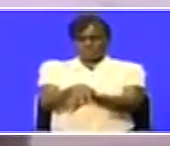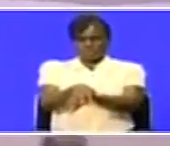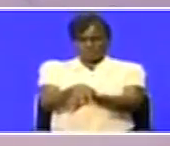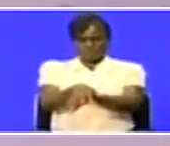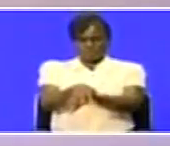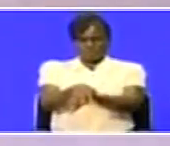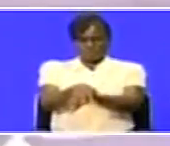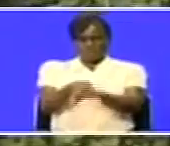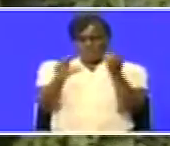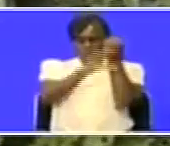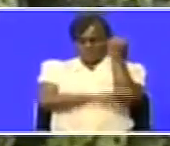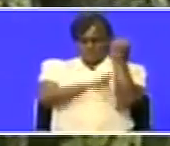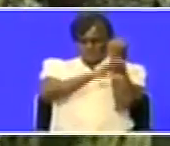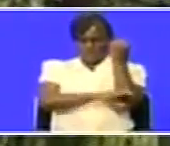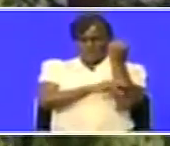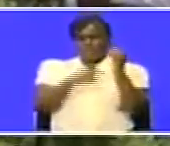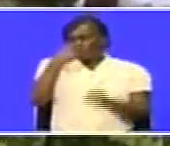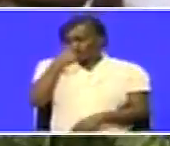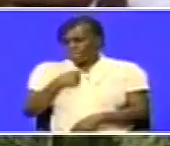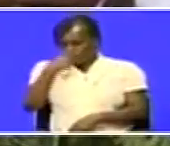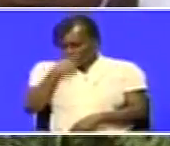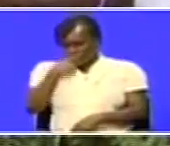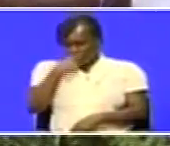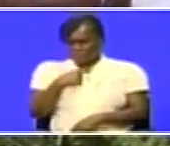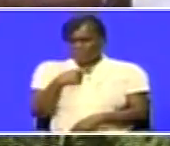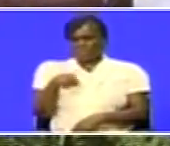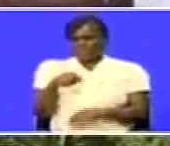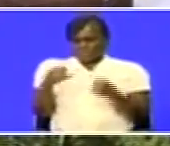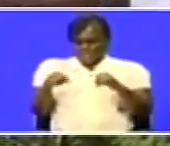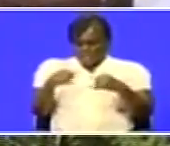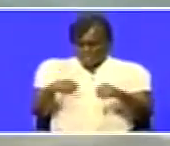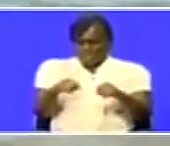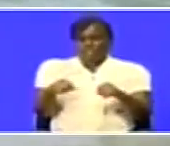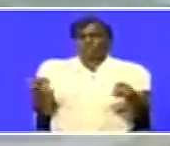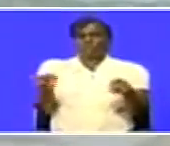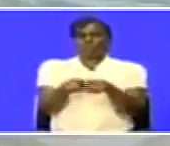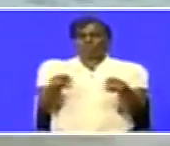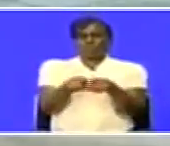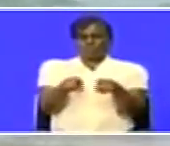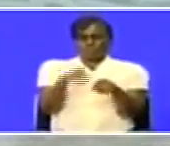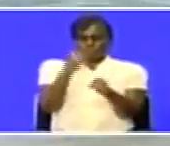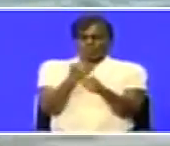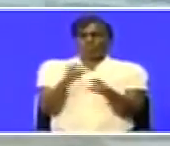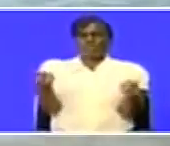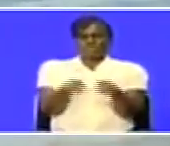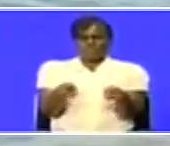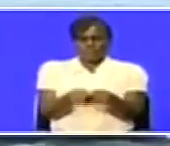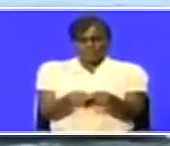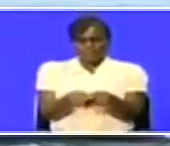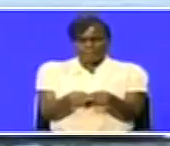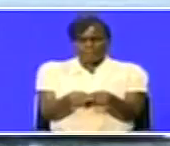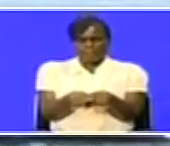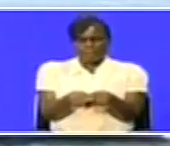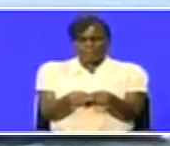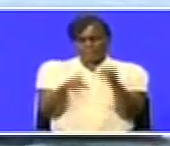Community member countries. Tanzania seems to be playing catch-up and to some extent trying to show Kenya the way